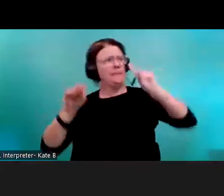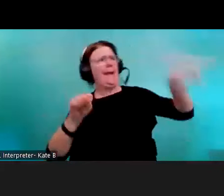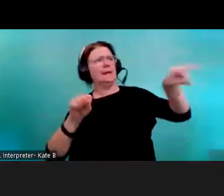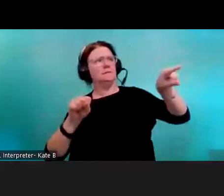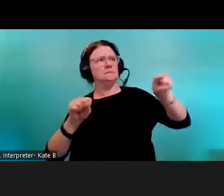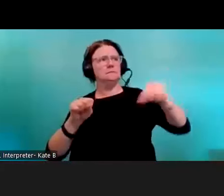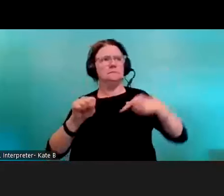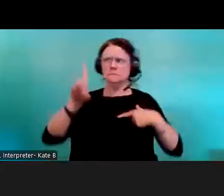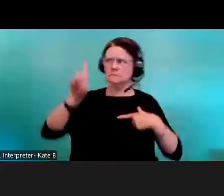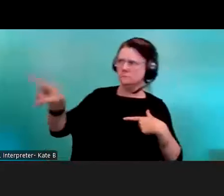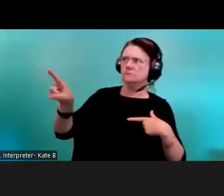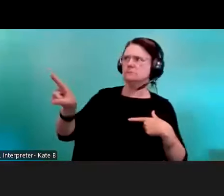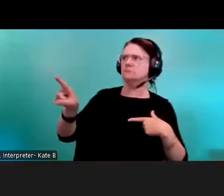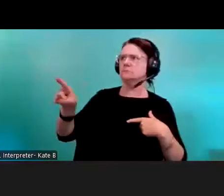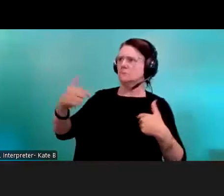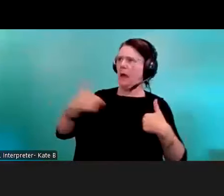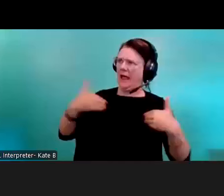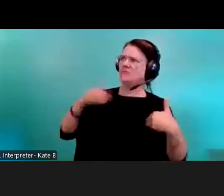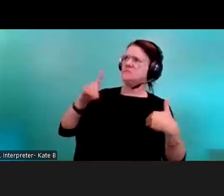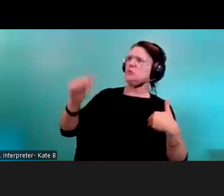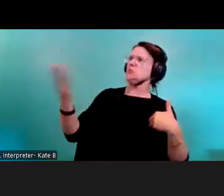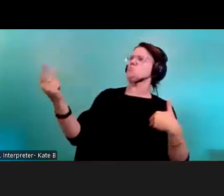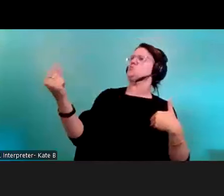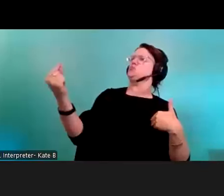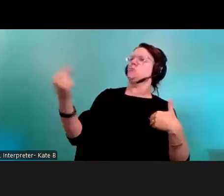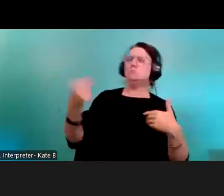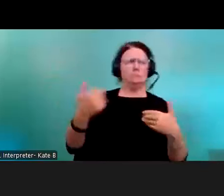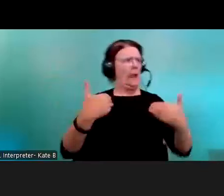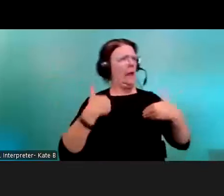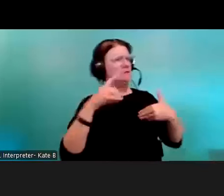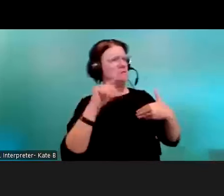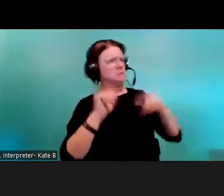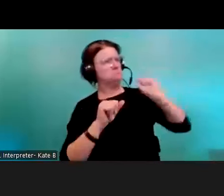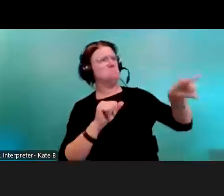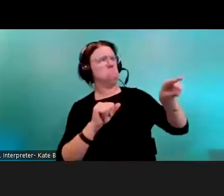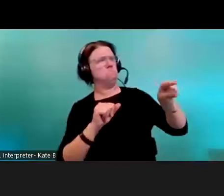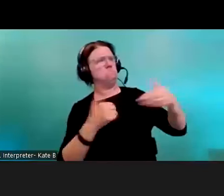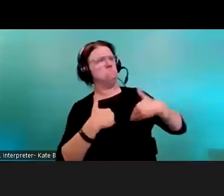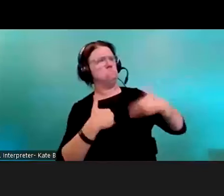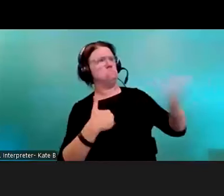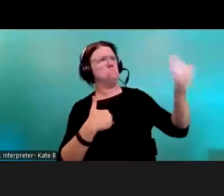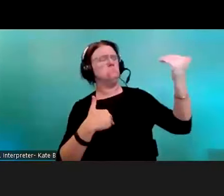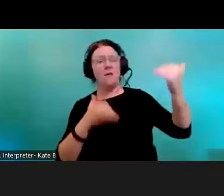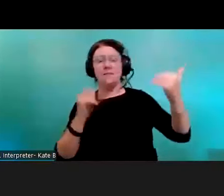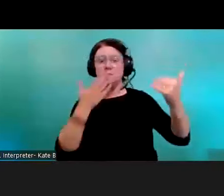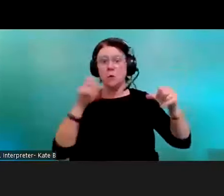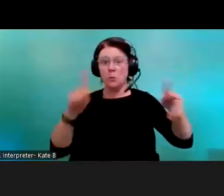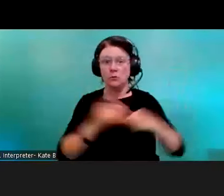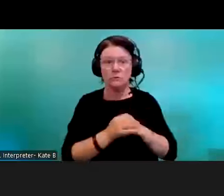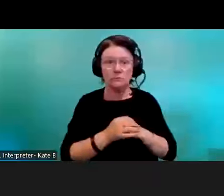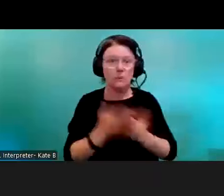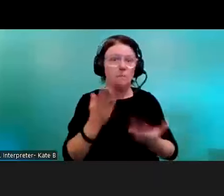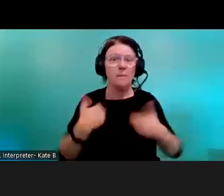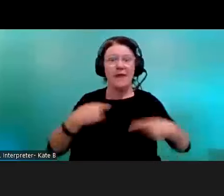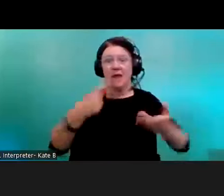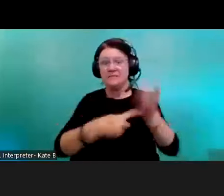your experience being a voter with a disability, or, if there's other issues that you want to lift up, that's a great way to get involved.